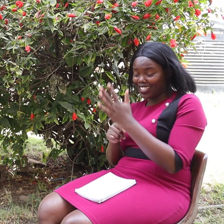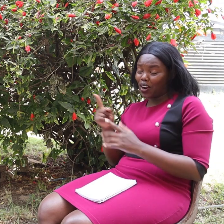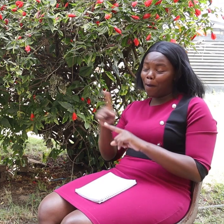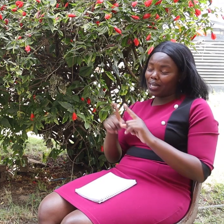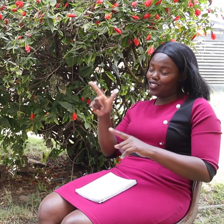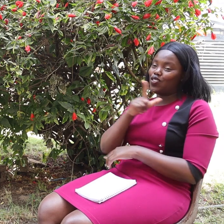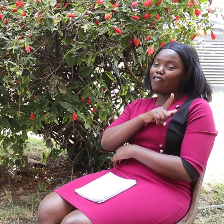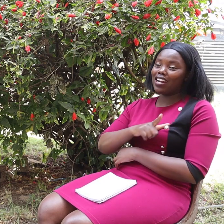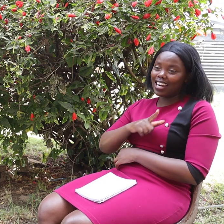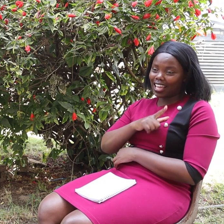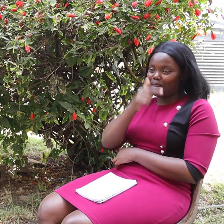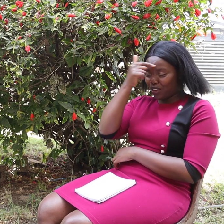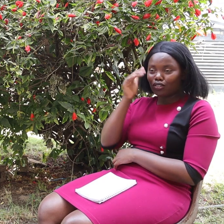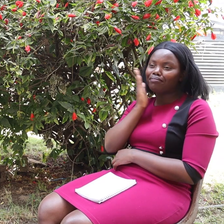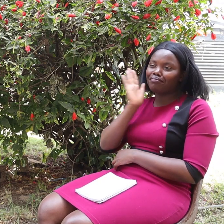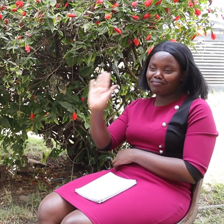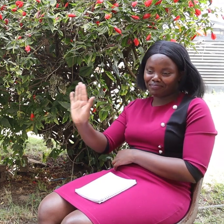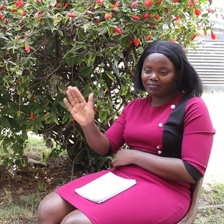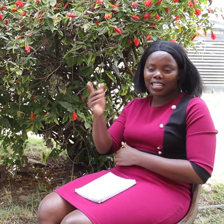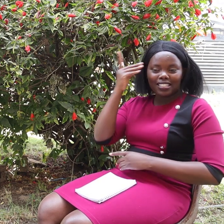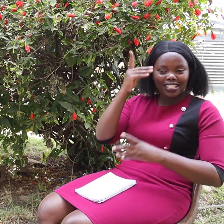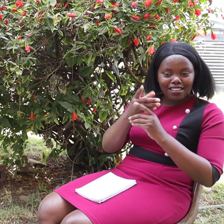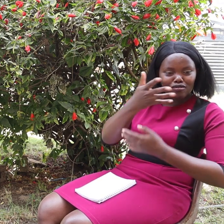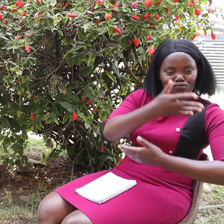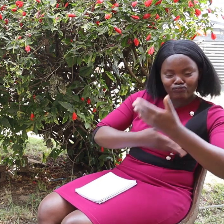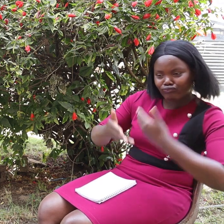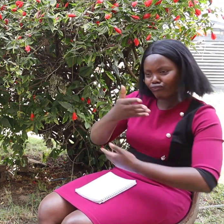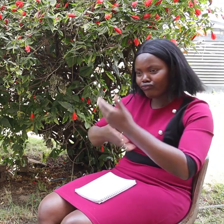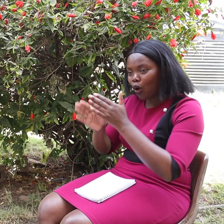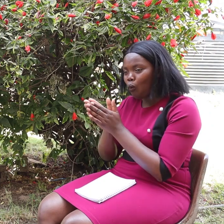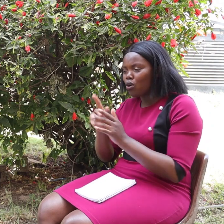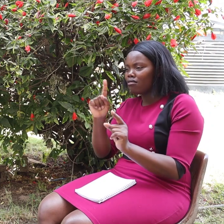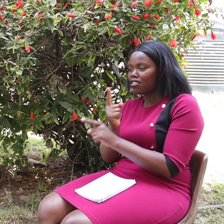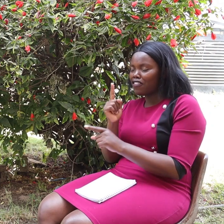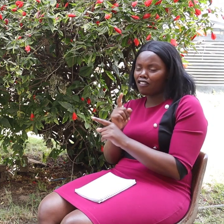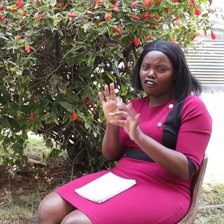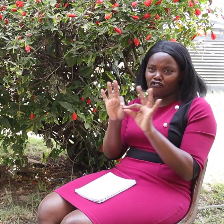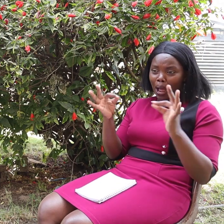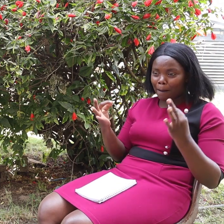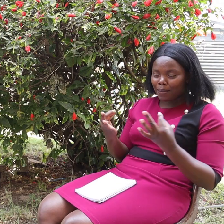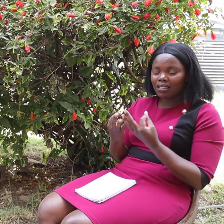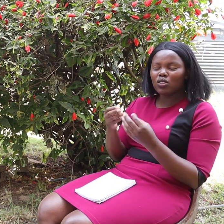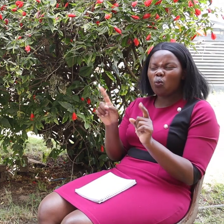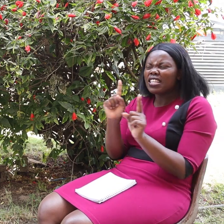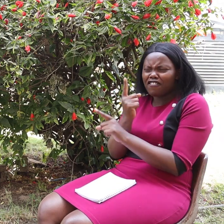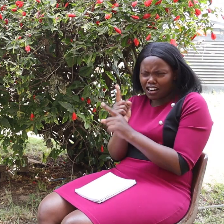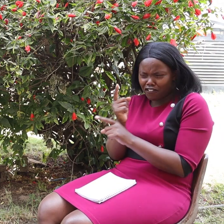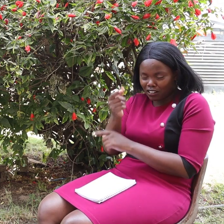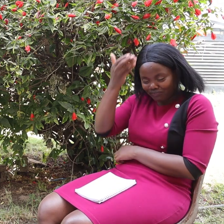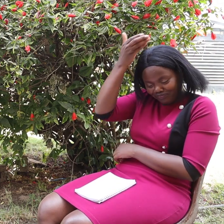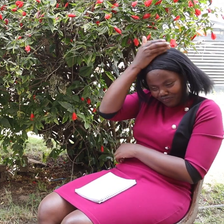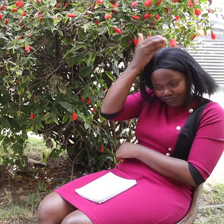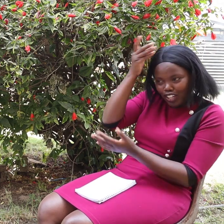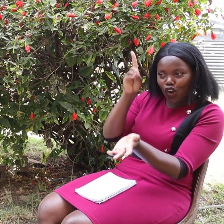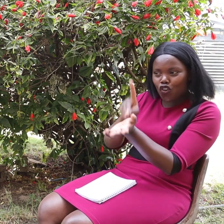You are saying different things, but you're very lucky because your mother decided, to through the interaction and from the family, she